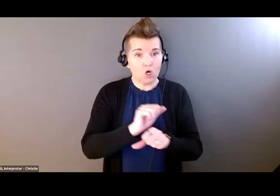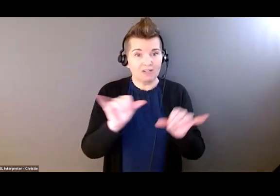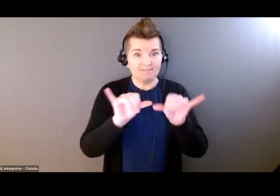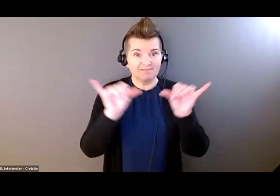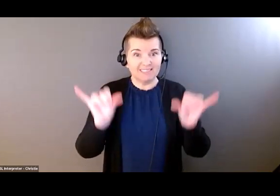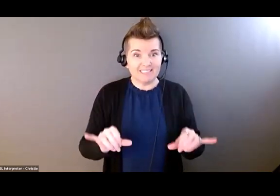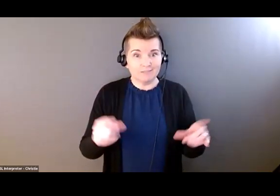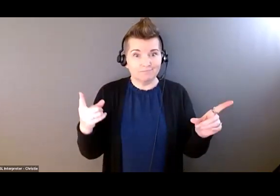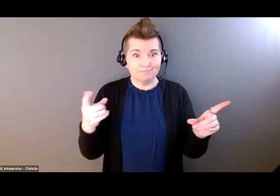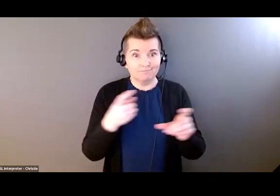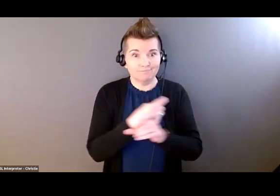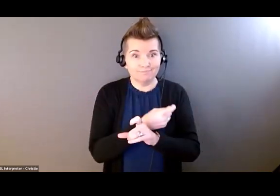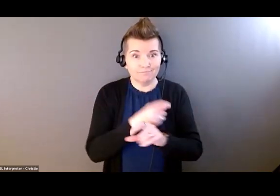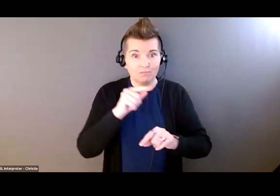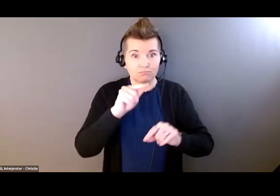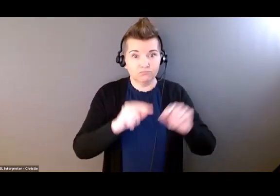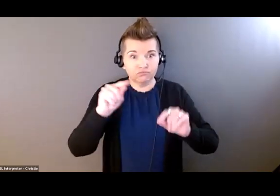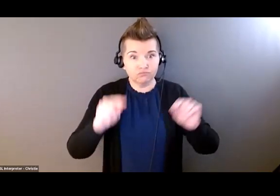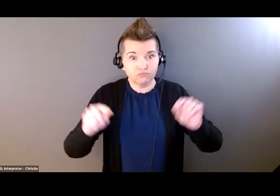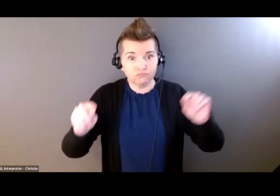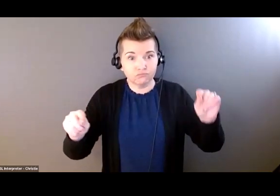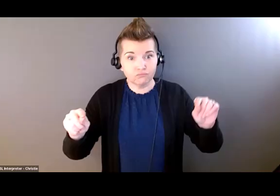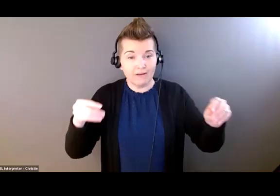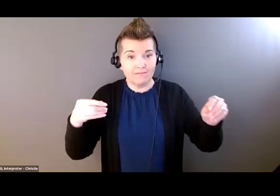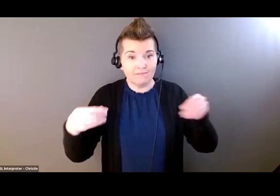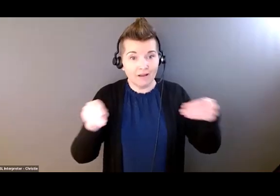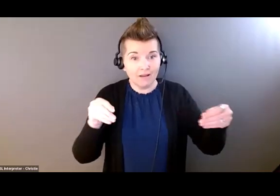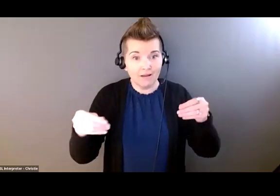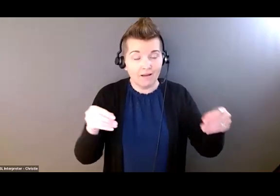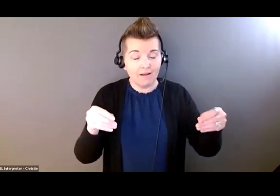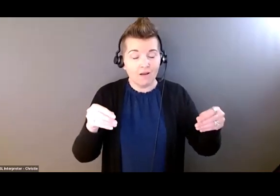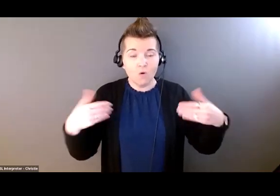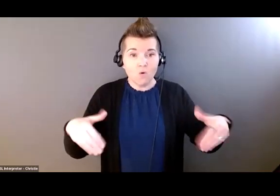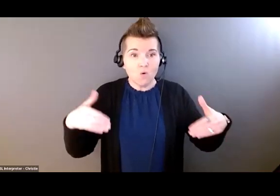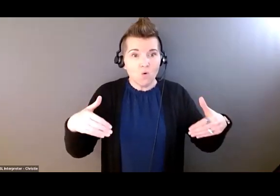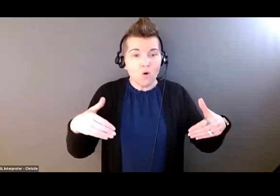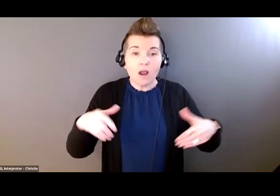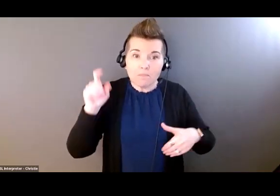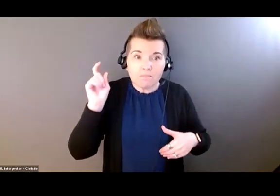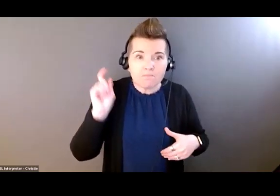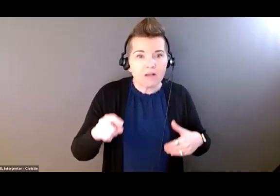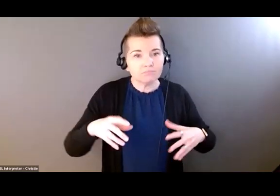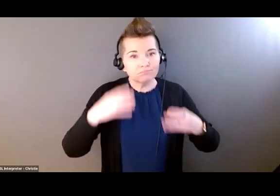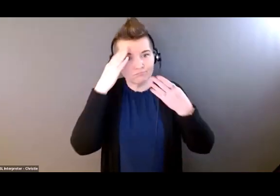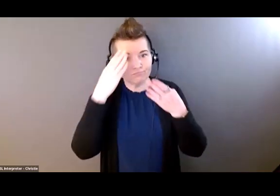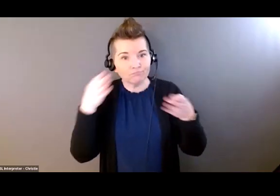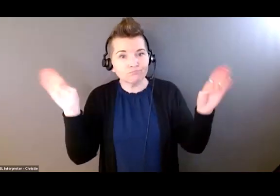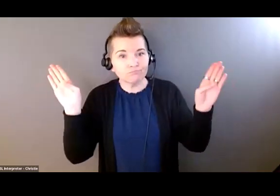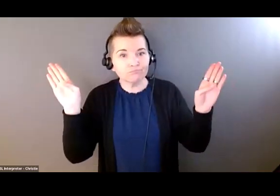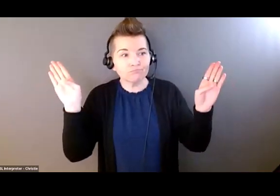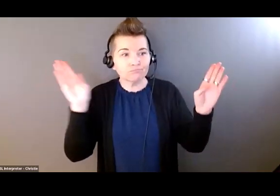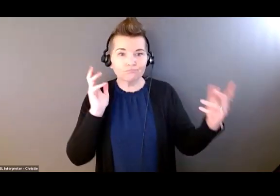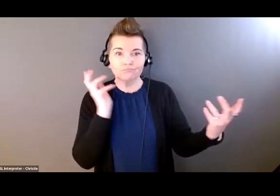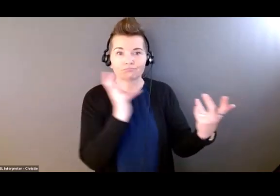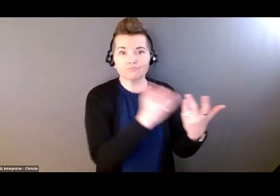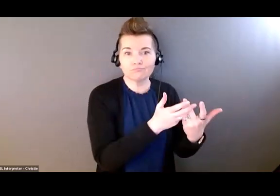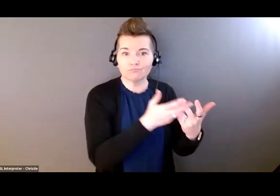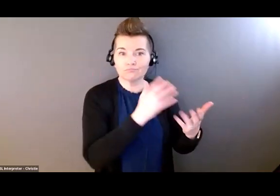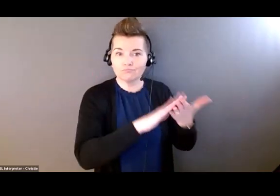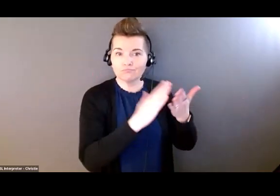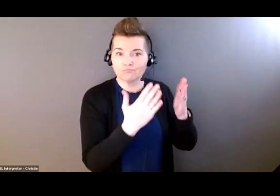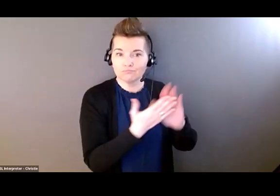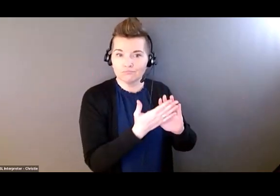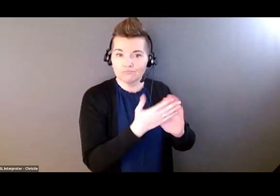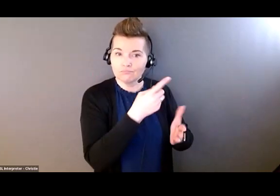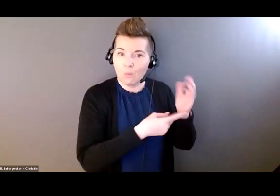acknowledge every day that the work that we do in the complex system of healthcare is variable and flexible, and it must be